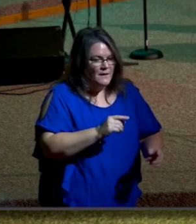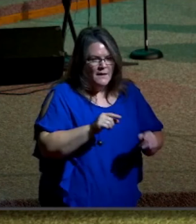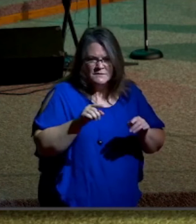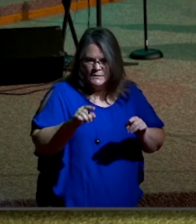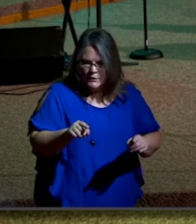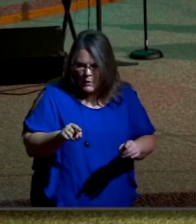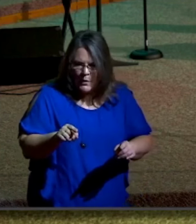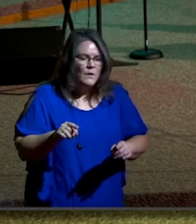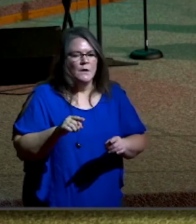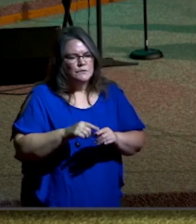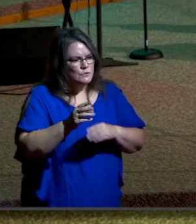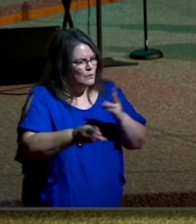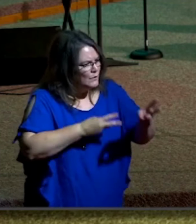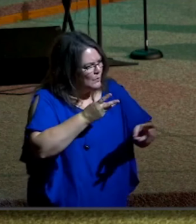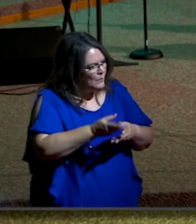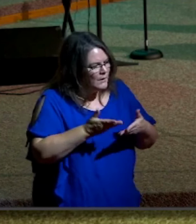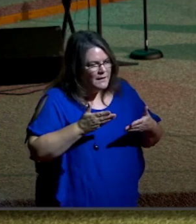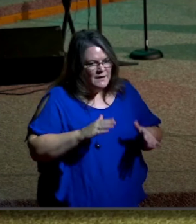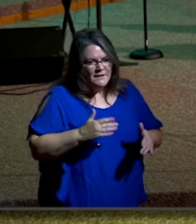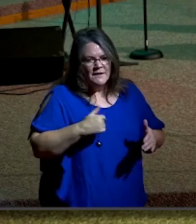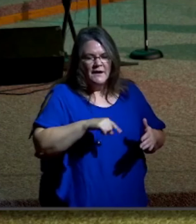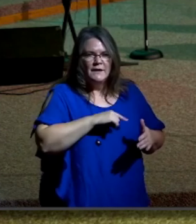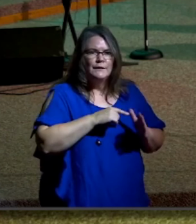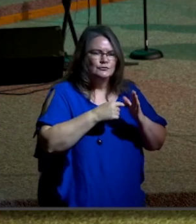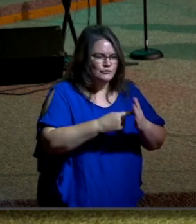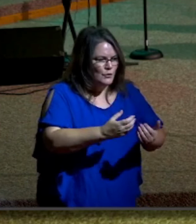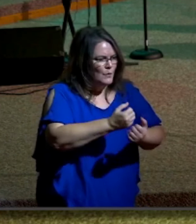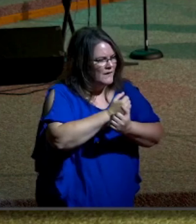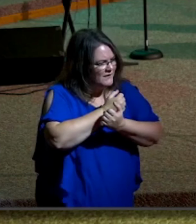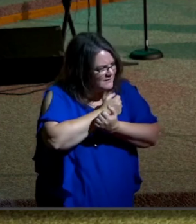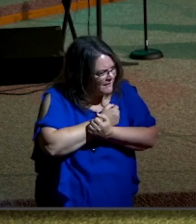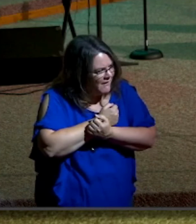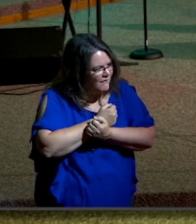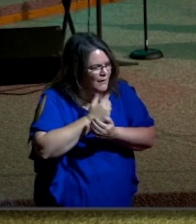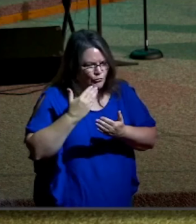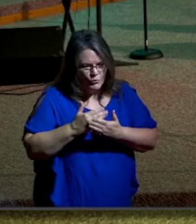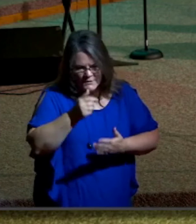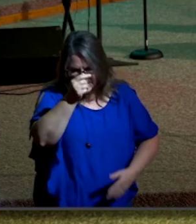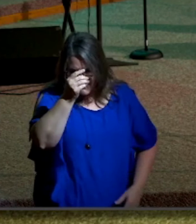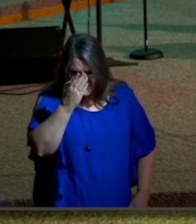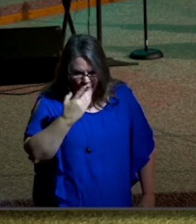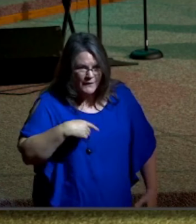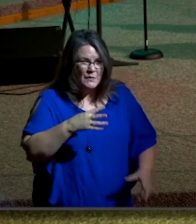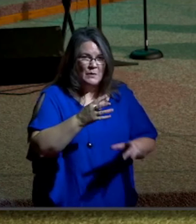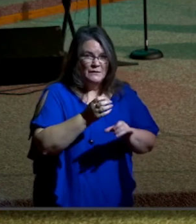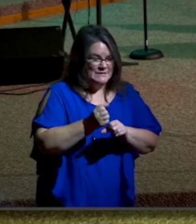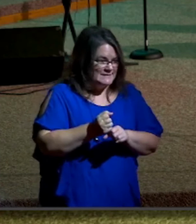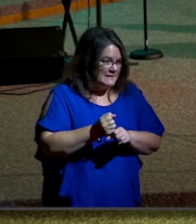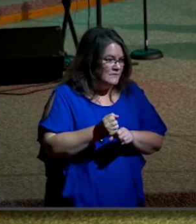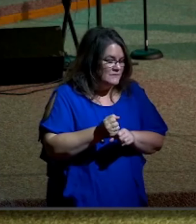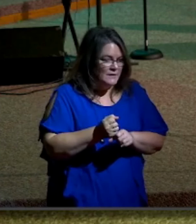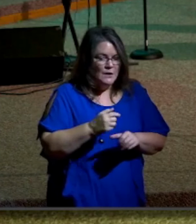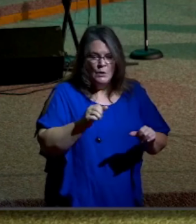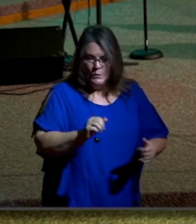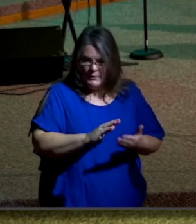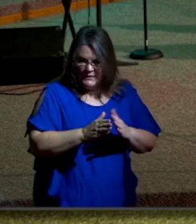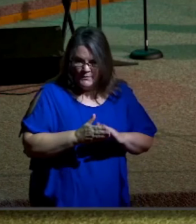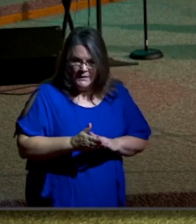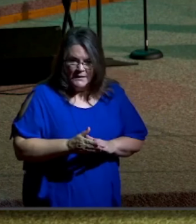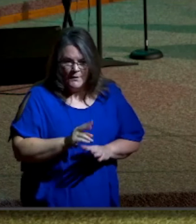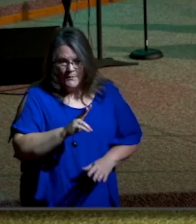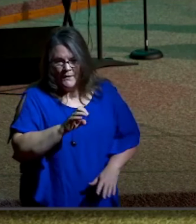As we go out into the world, let's embody the love and generosity that we have received. We can become vessels. We can